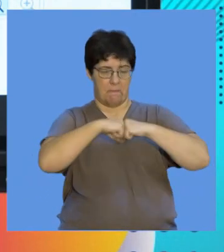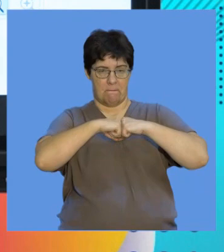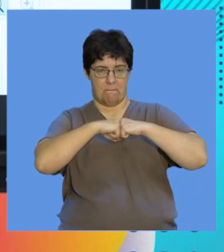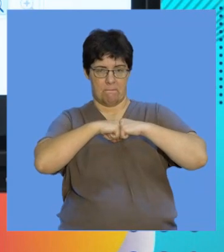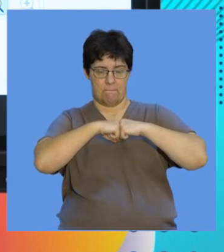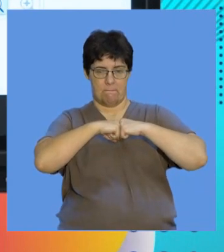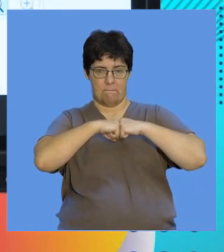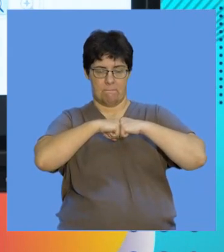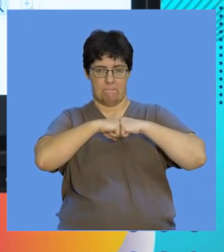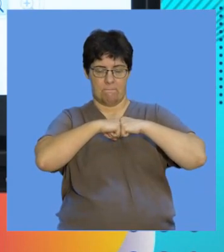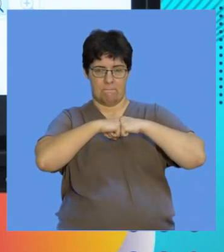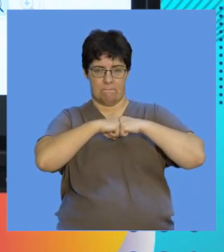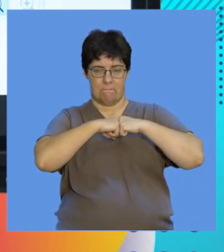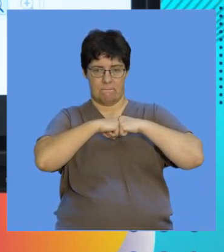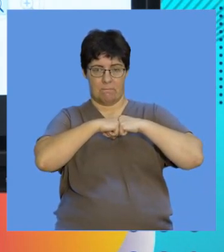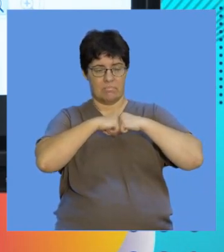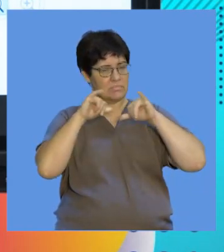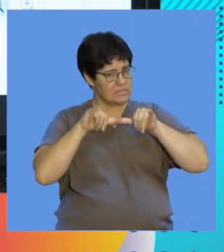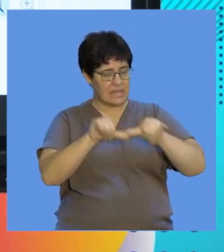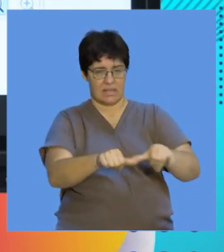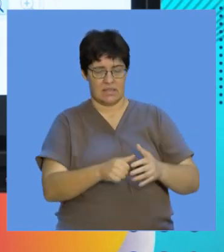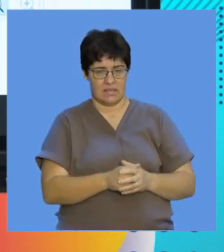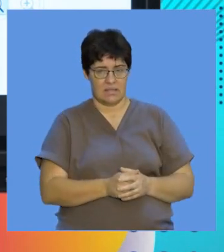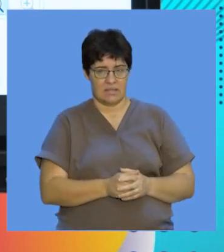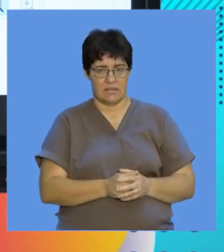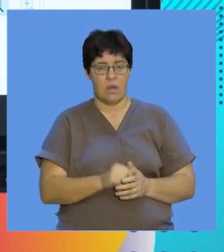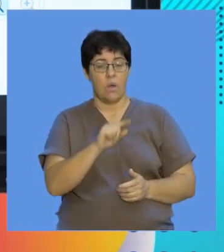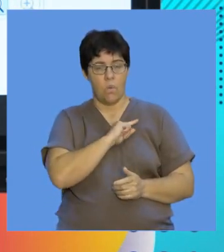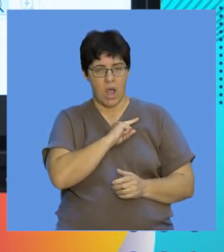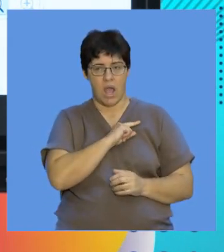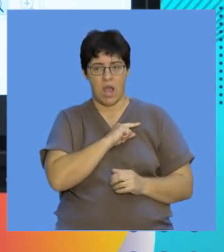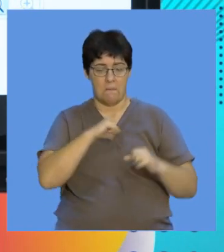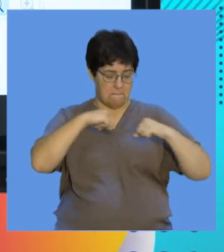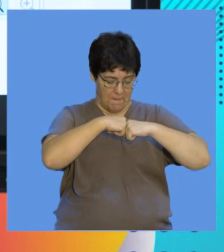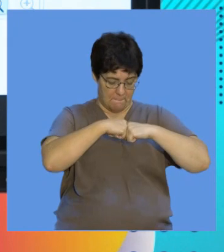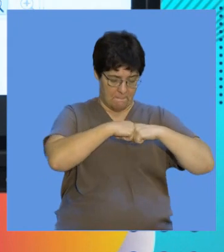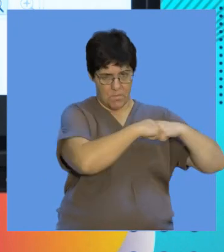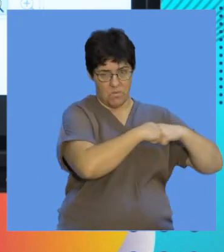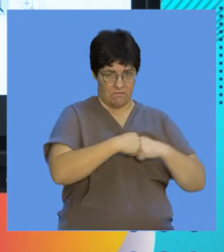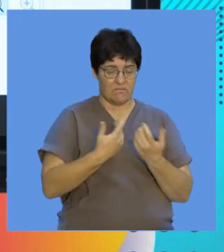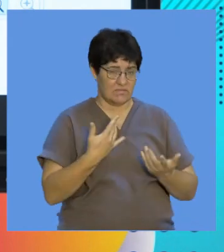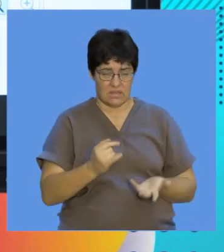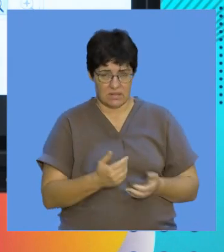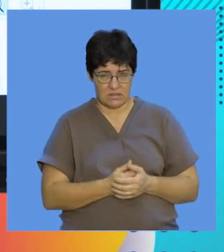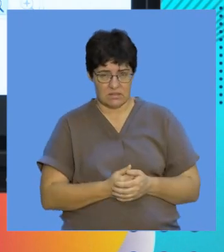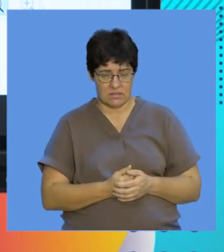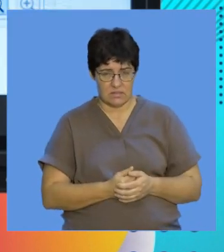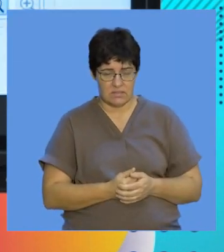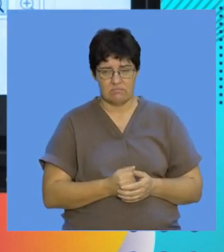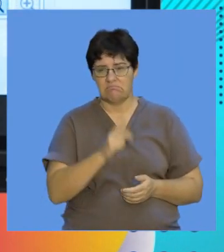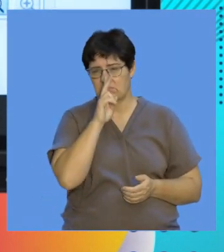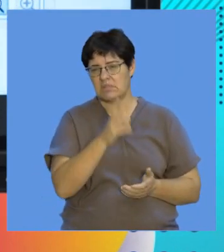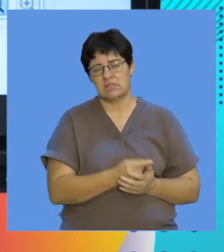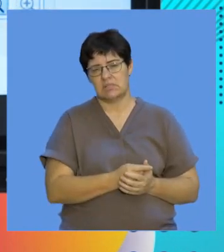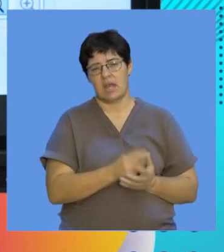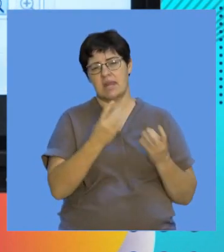together, okay? But they can stick together while moving as well. So let's change. Let's make number 1